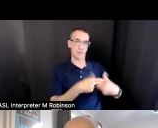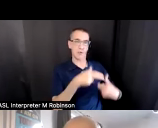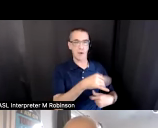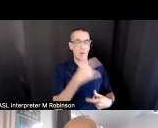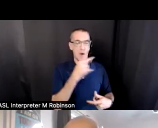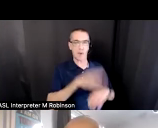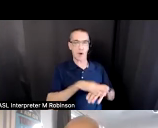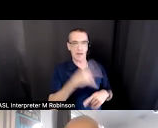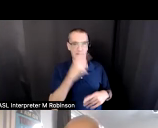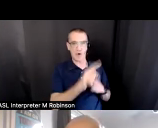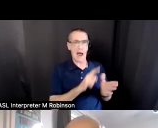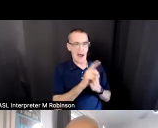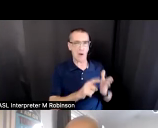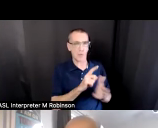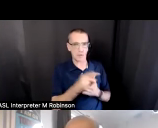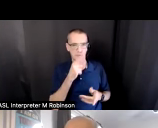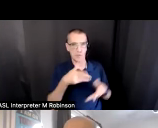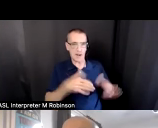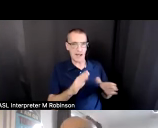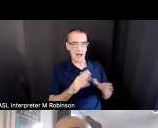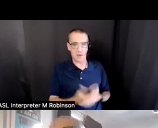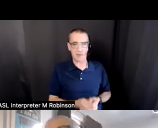on that for hours if you were allowed to?